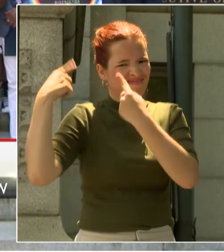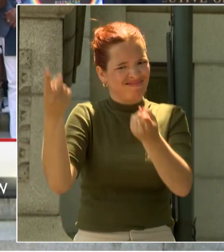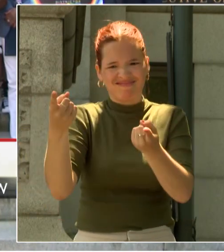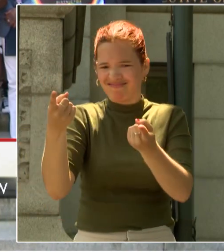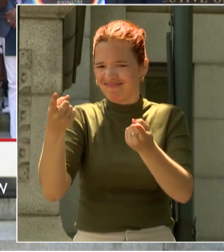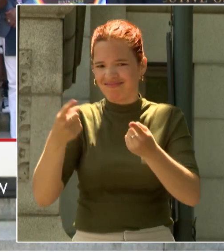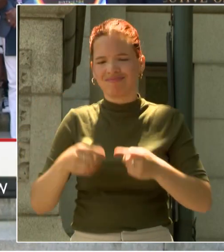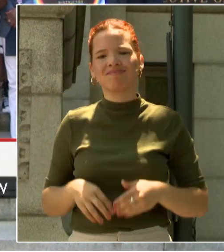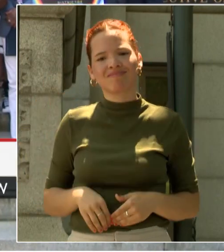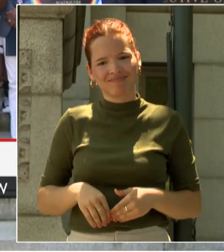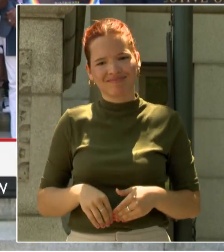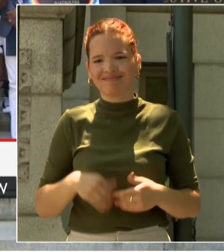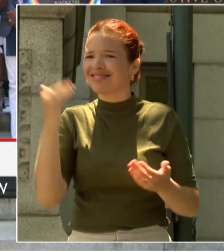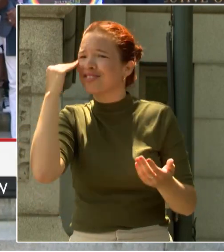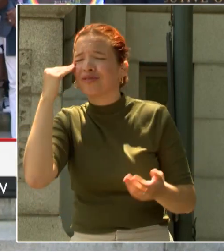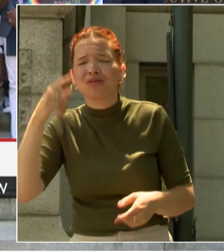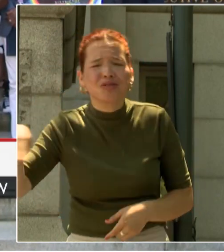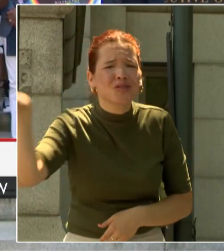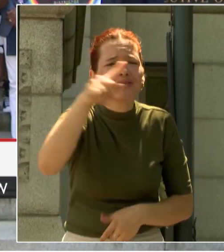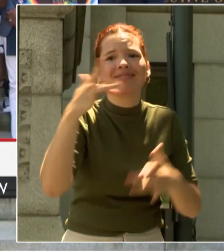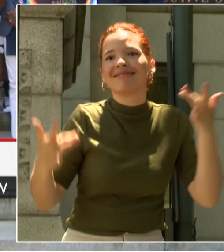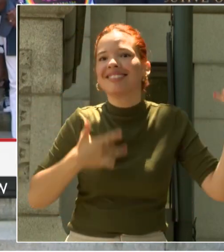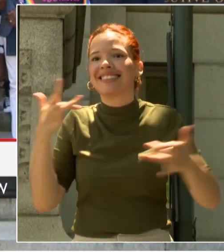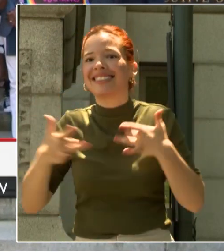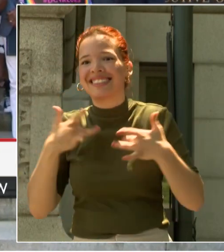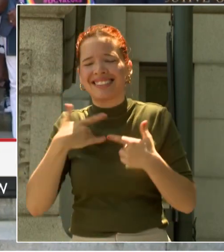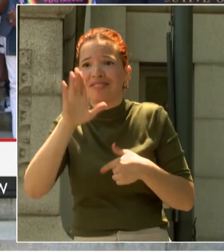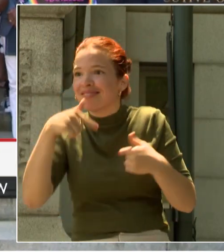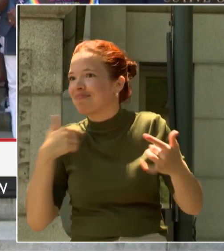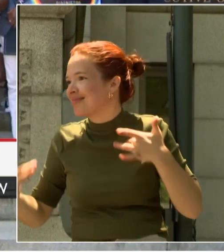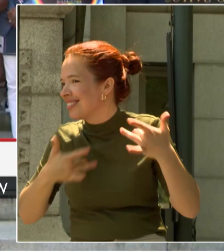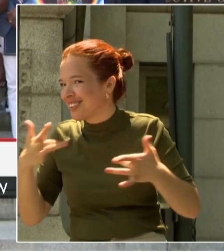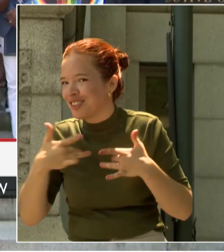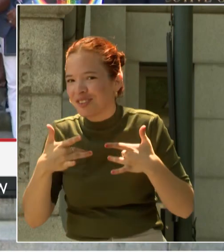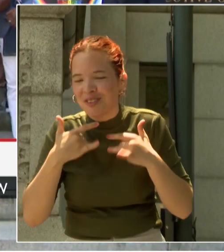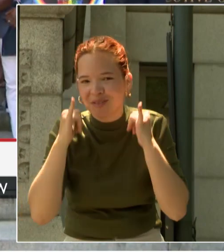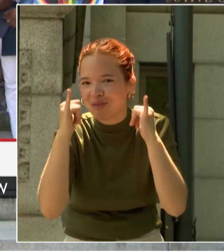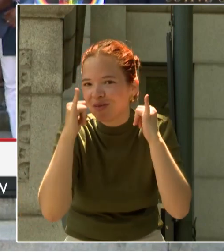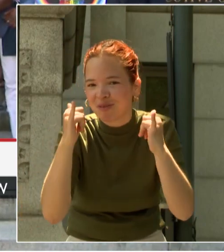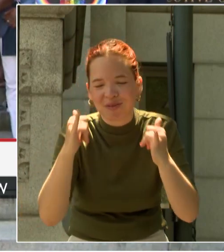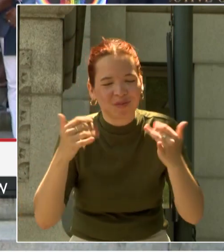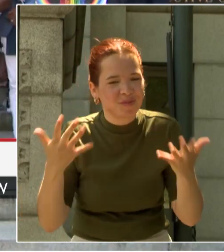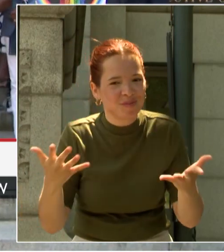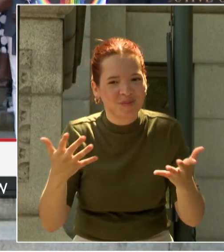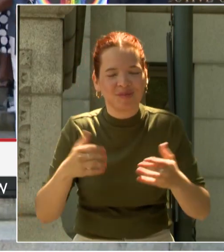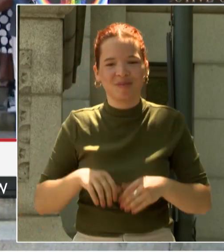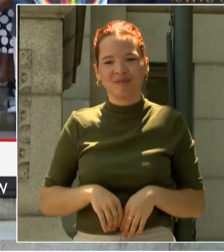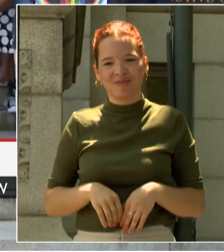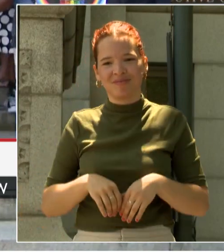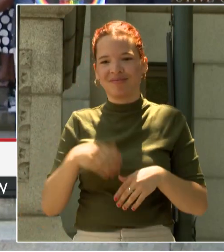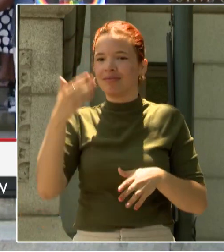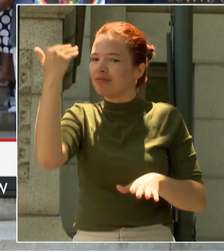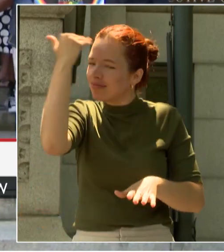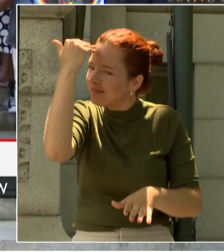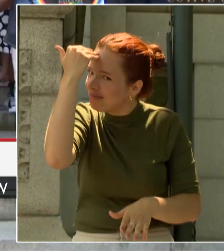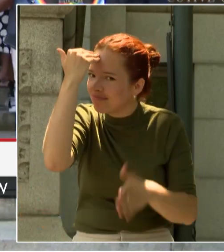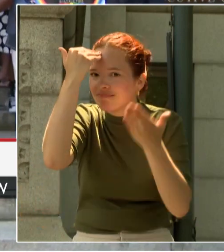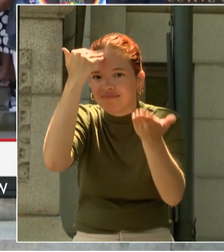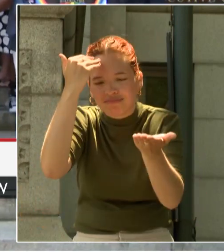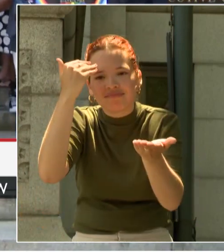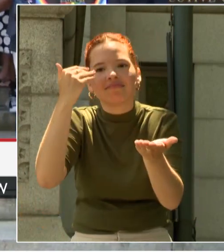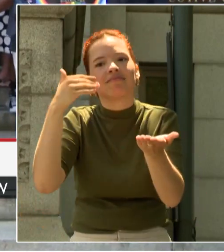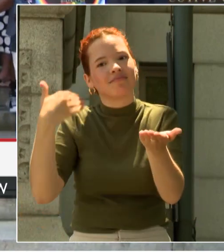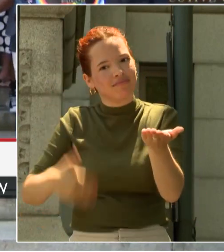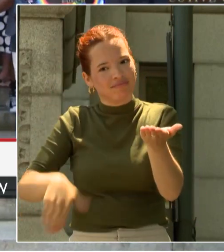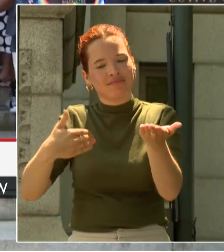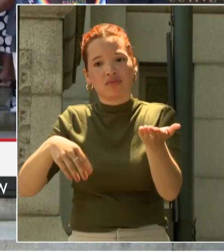you're excited. I'm clearly also very excited. We love it. We also know that you all have put in